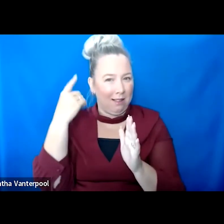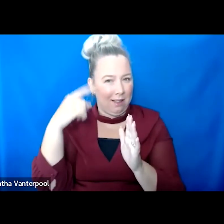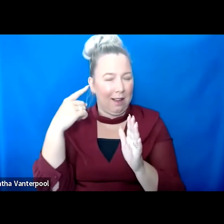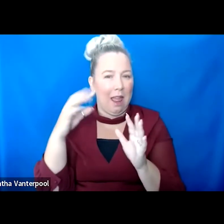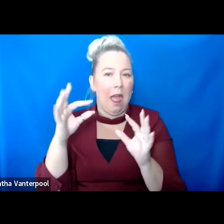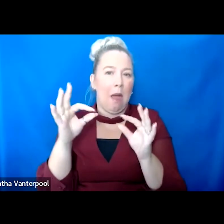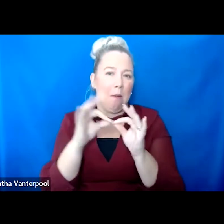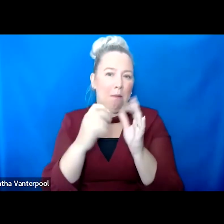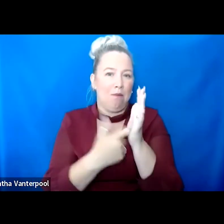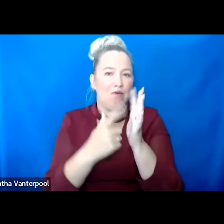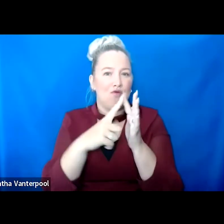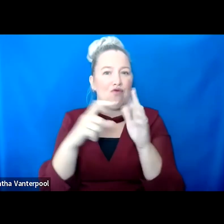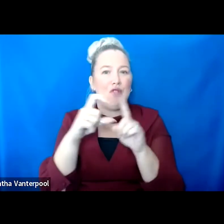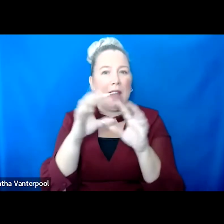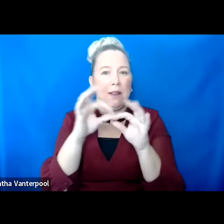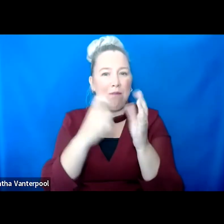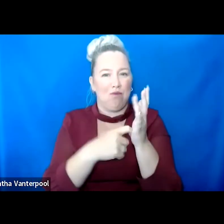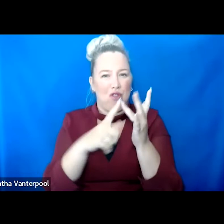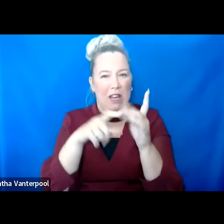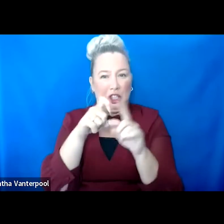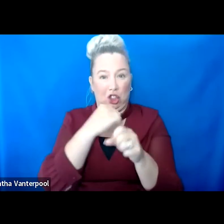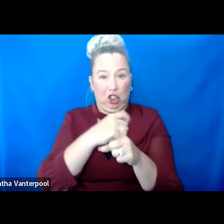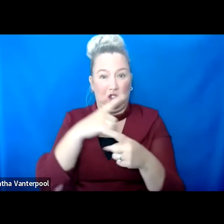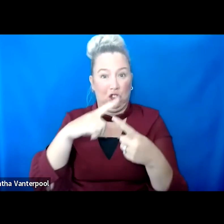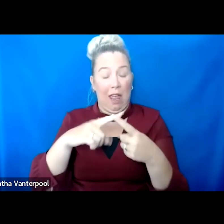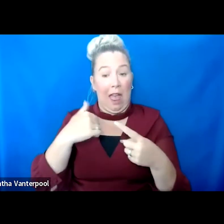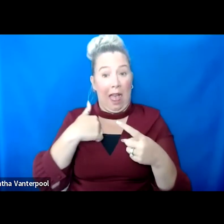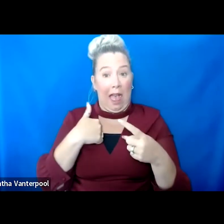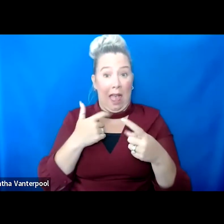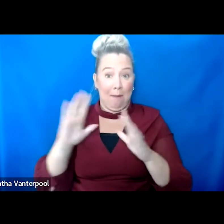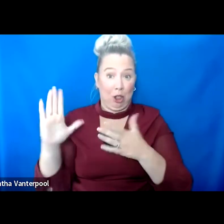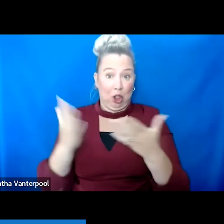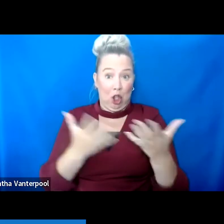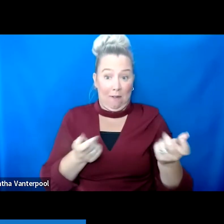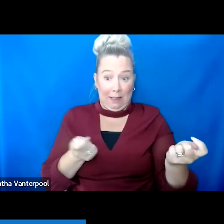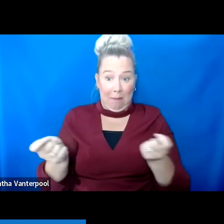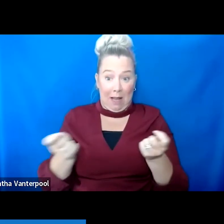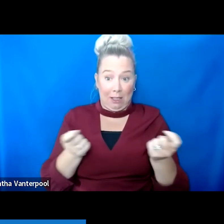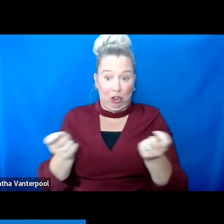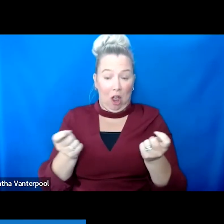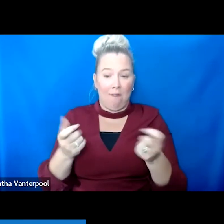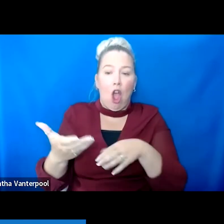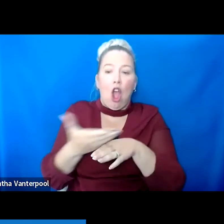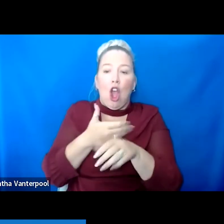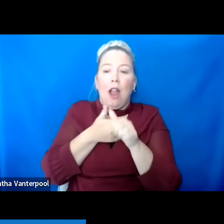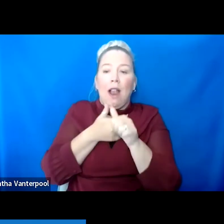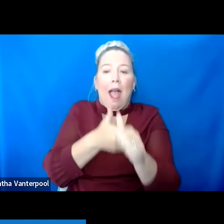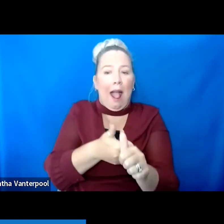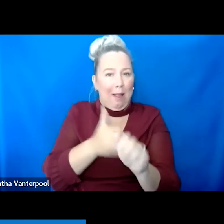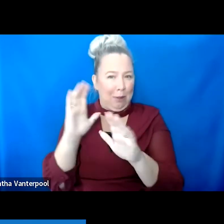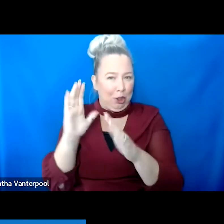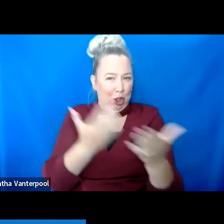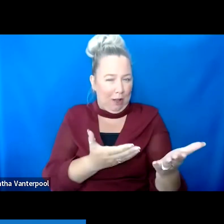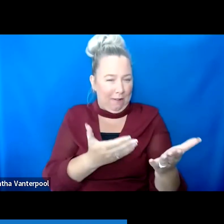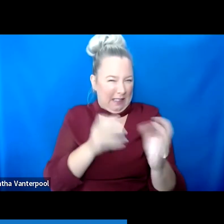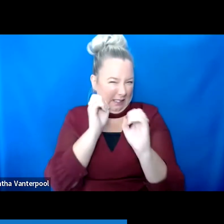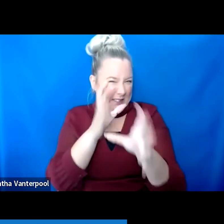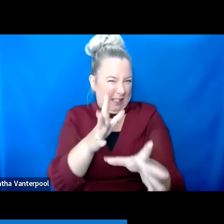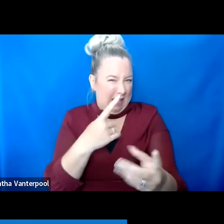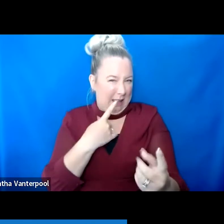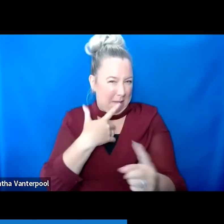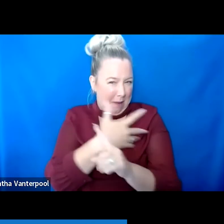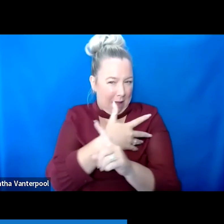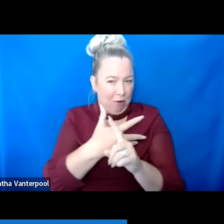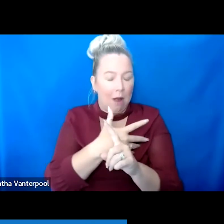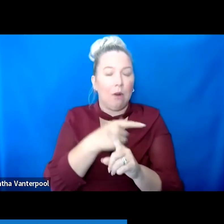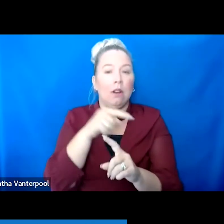in Redbridge is as a service manager of an early help service. Just to give you a little bit of information, there's quite a lot of